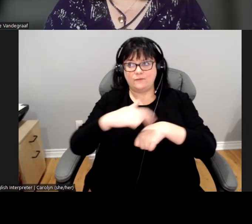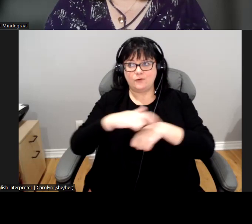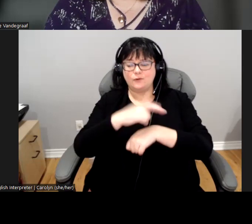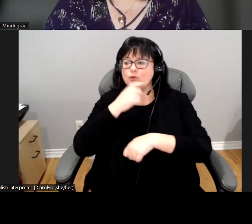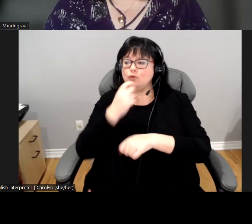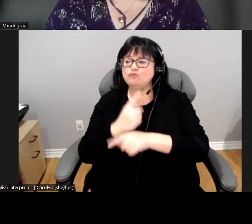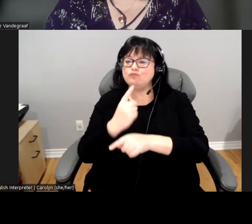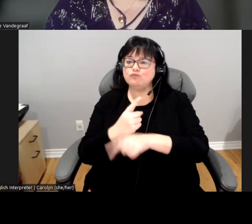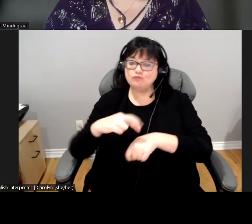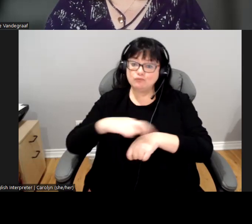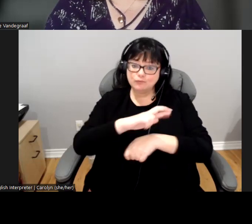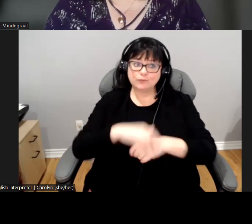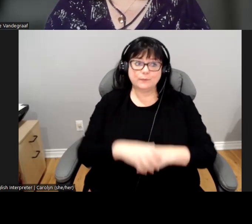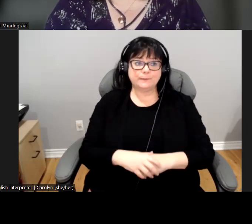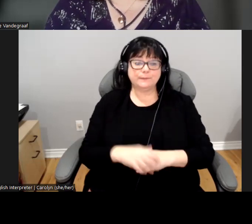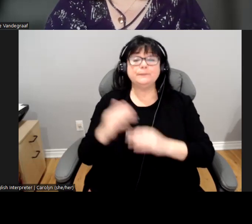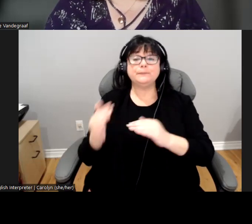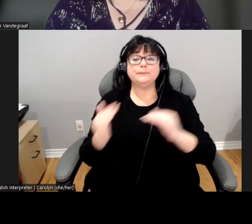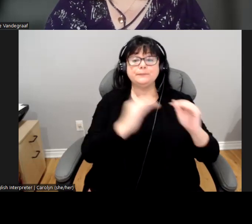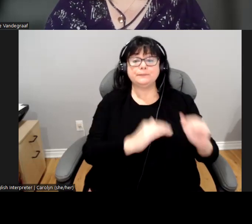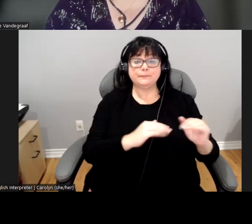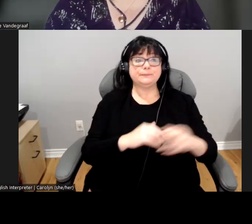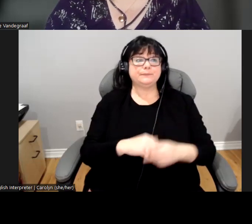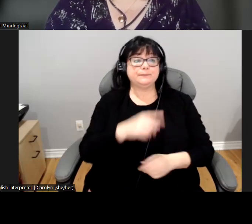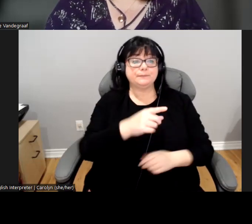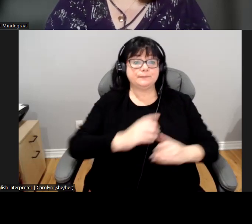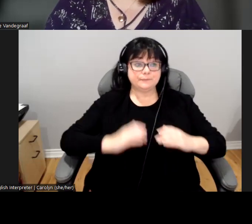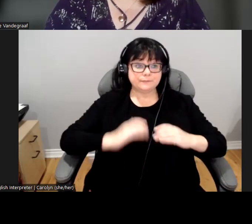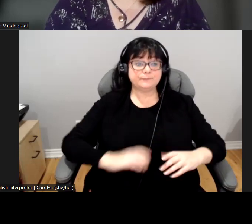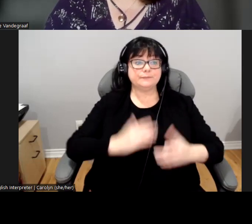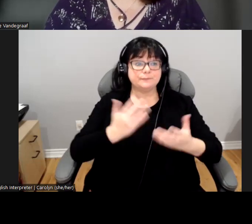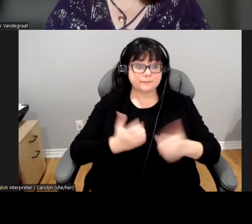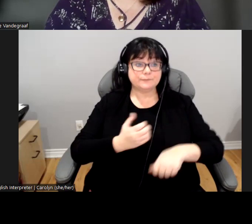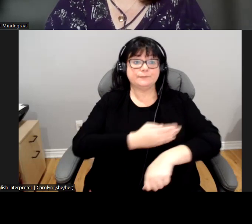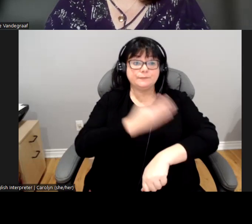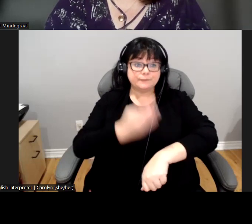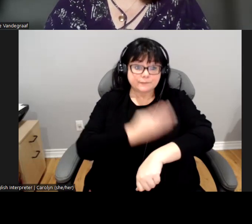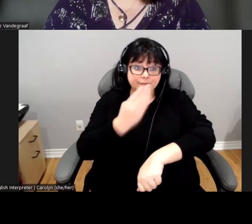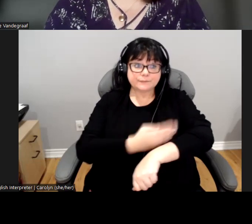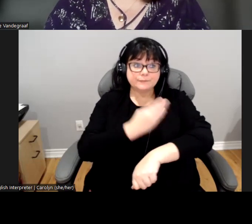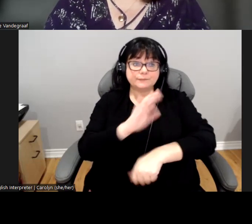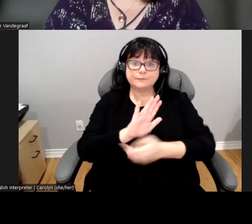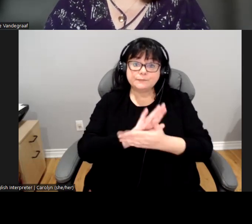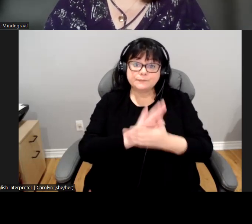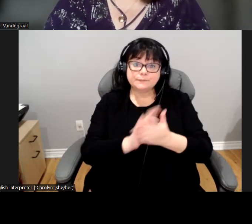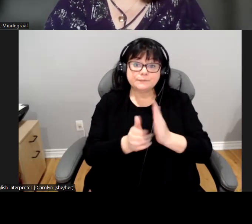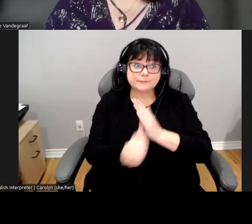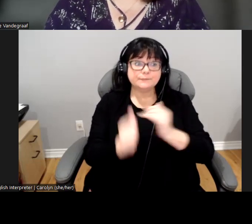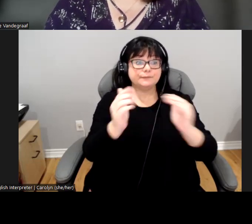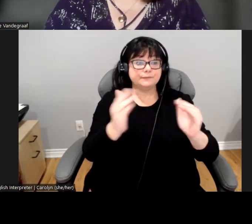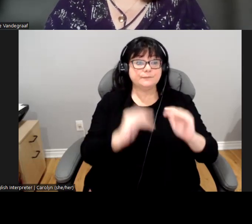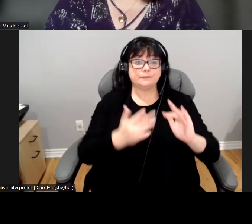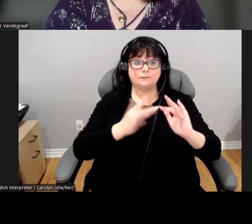This goes in a little bit. So client would like to update or refresh their academic skills. Client wants to develop digital technology. Client wants to develop